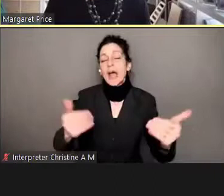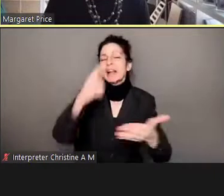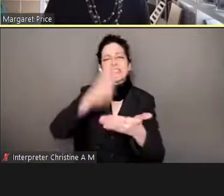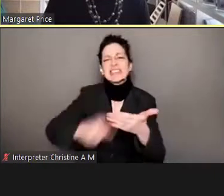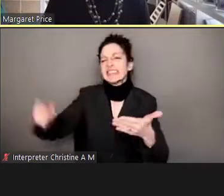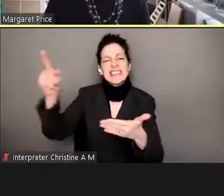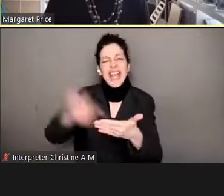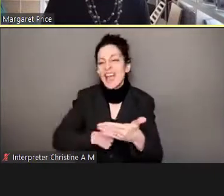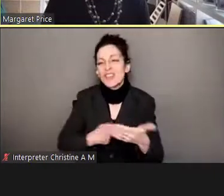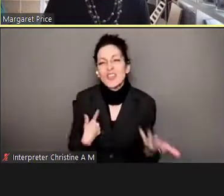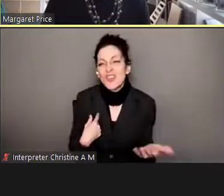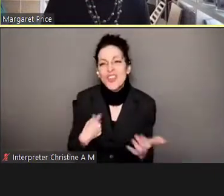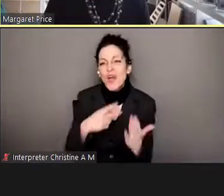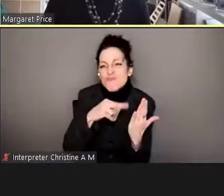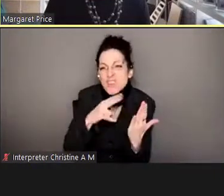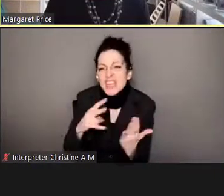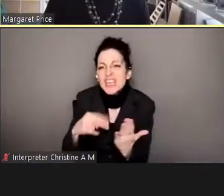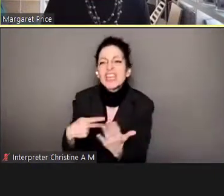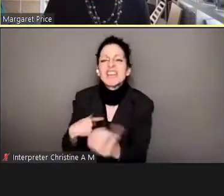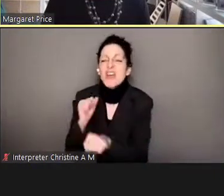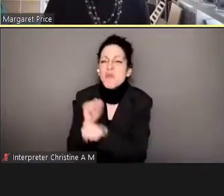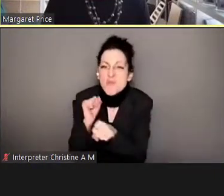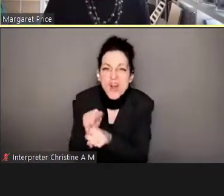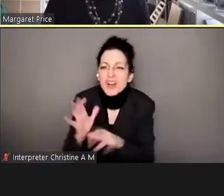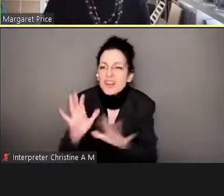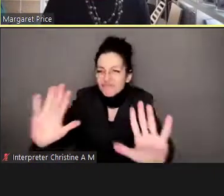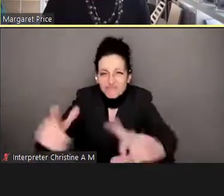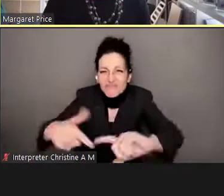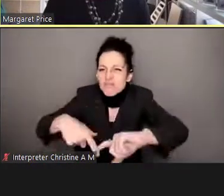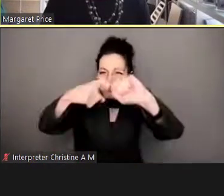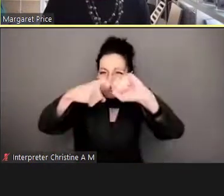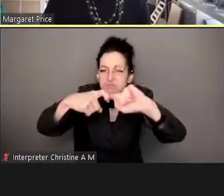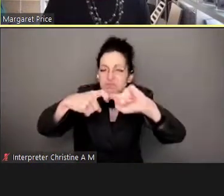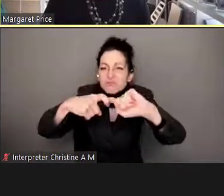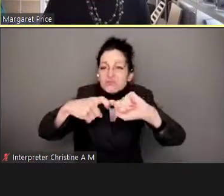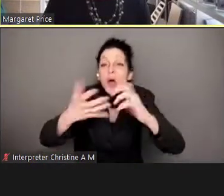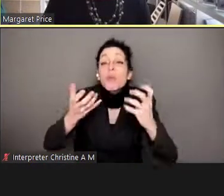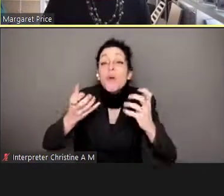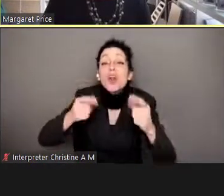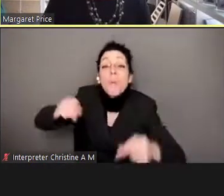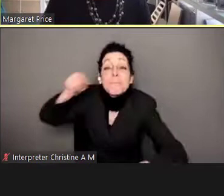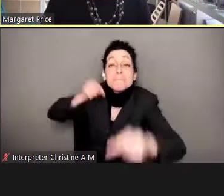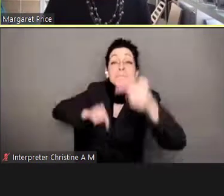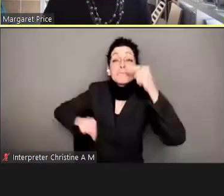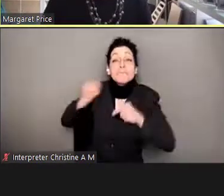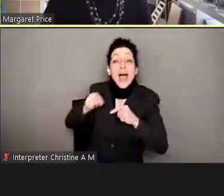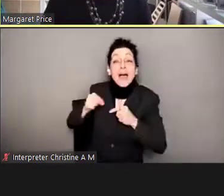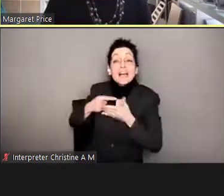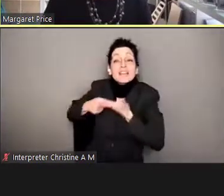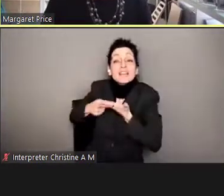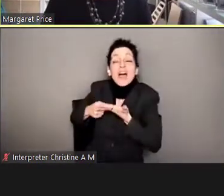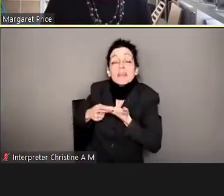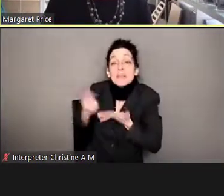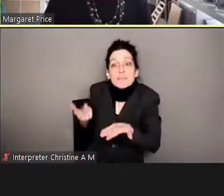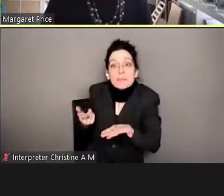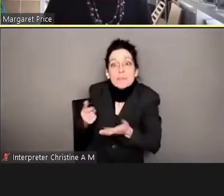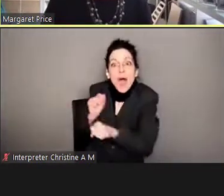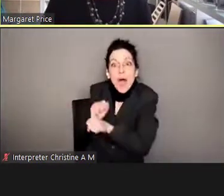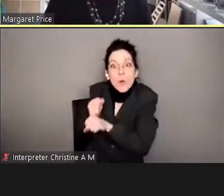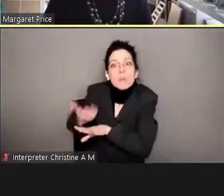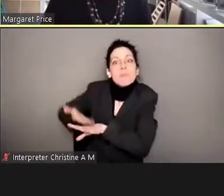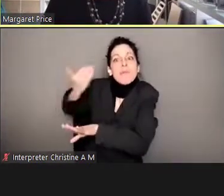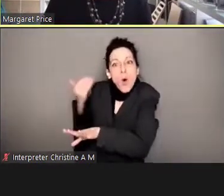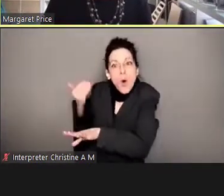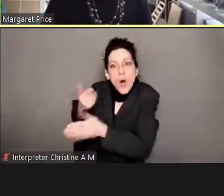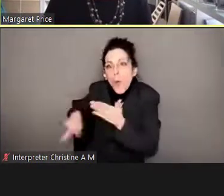this whole week just talking about stuff we already talked about. Every time I've done something like that, so many new